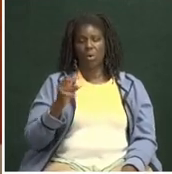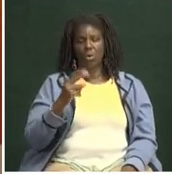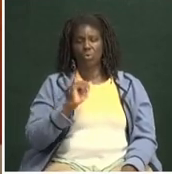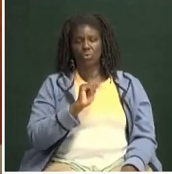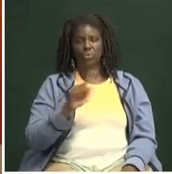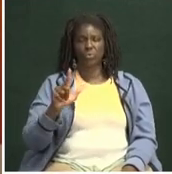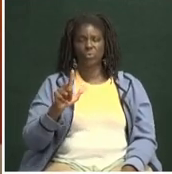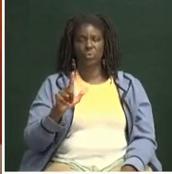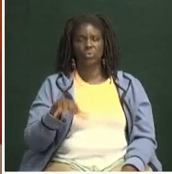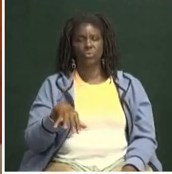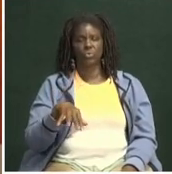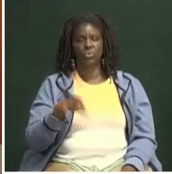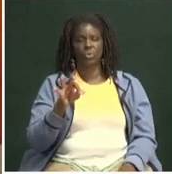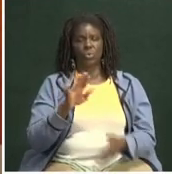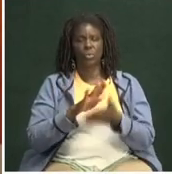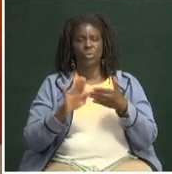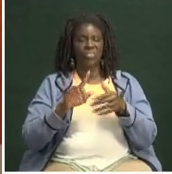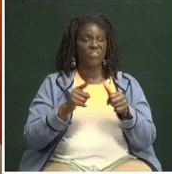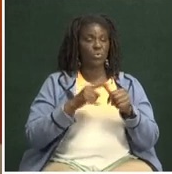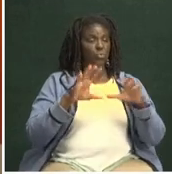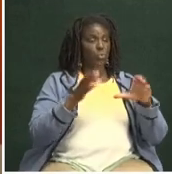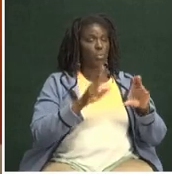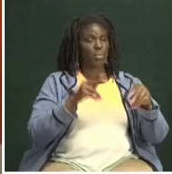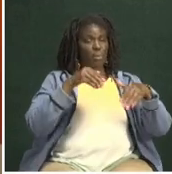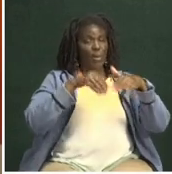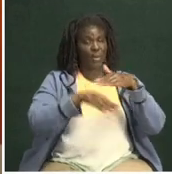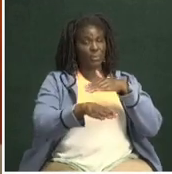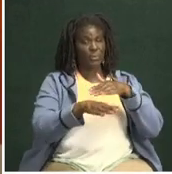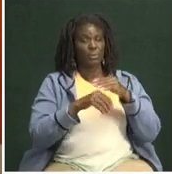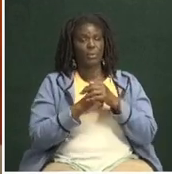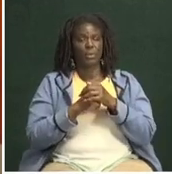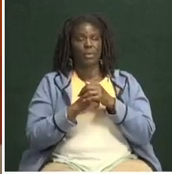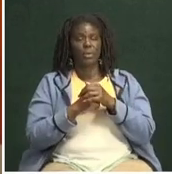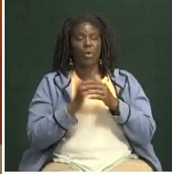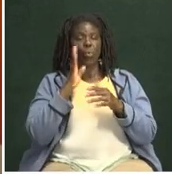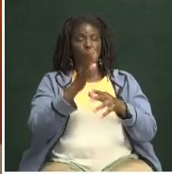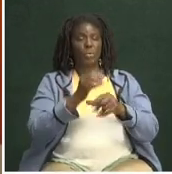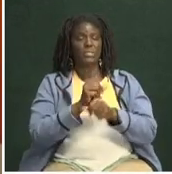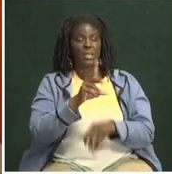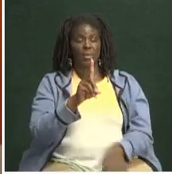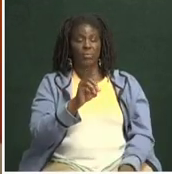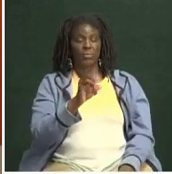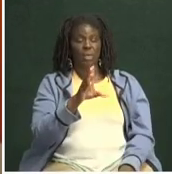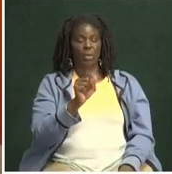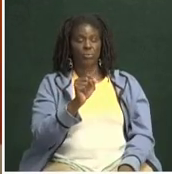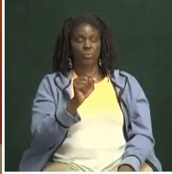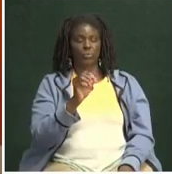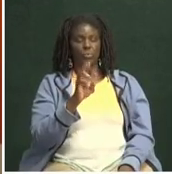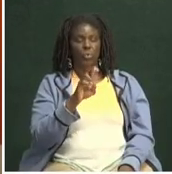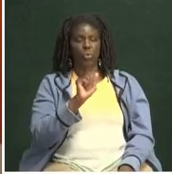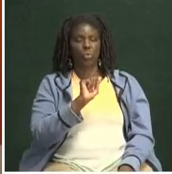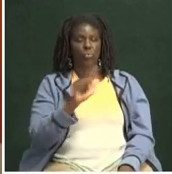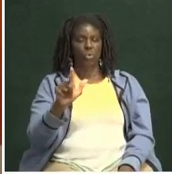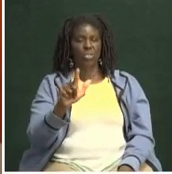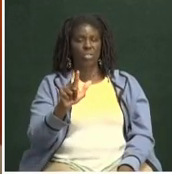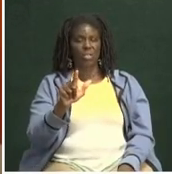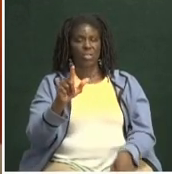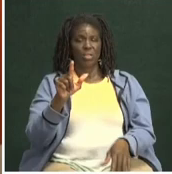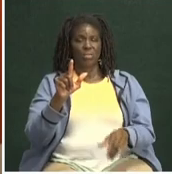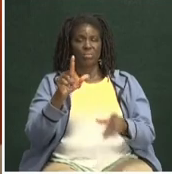honor. The first group of candidates entering today will receive their doctoral degrees and be hooded on